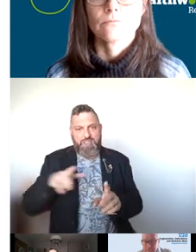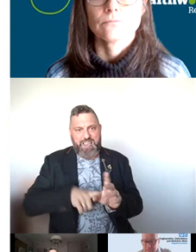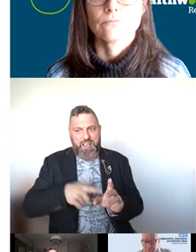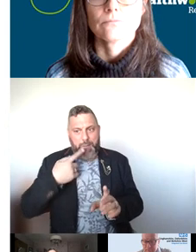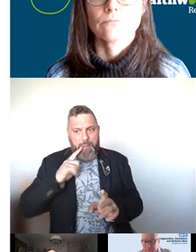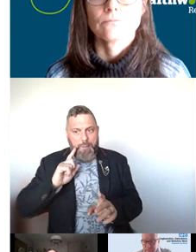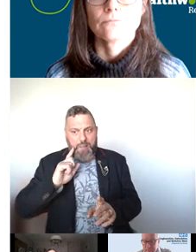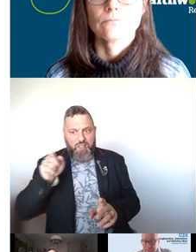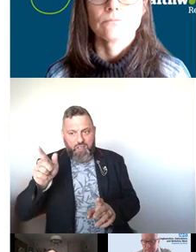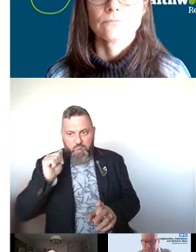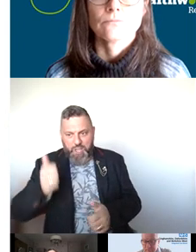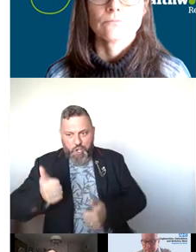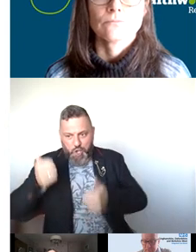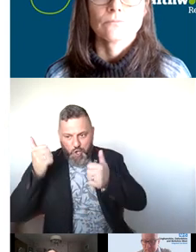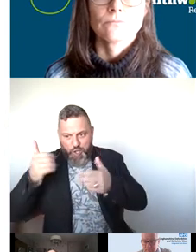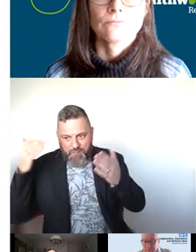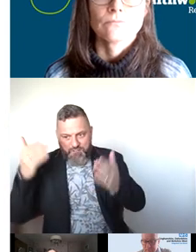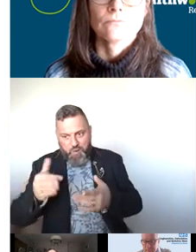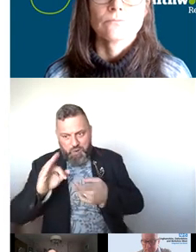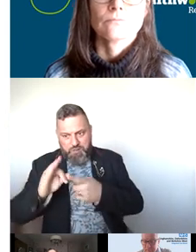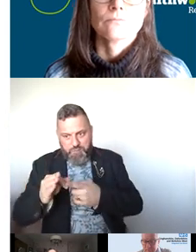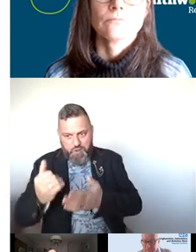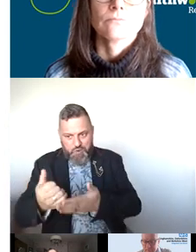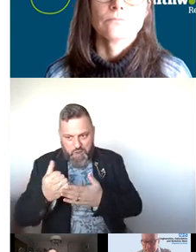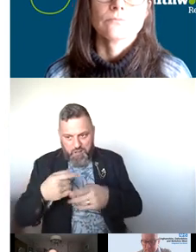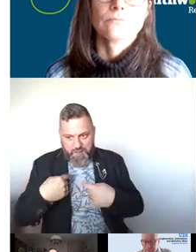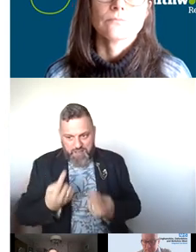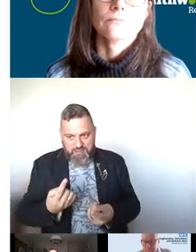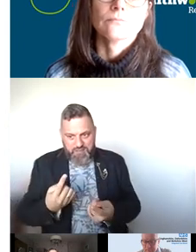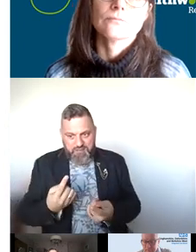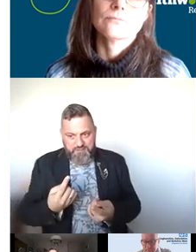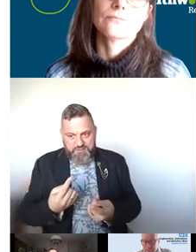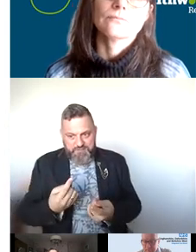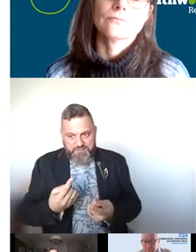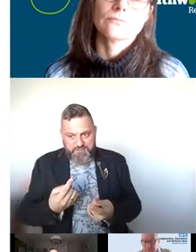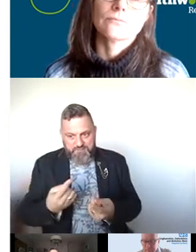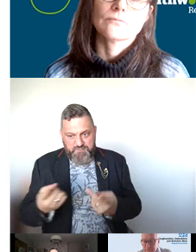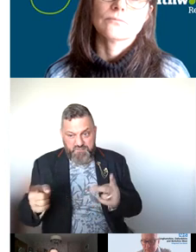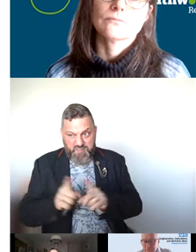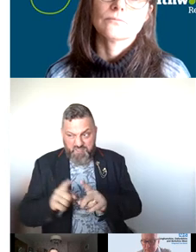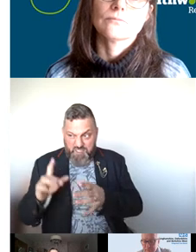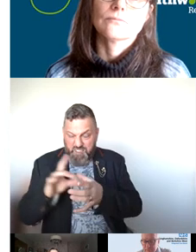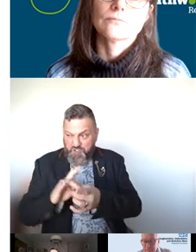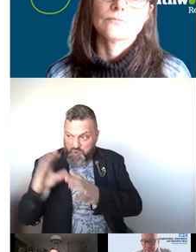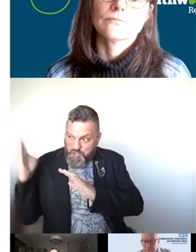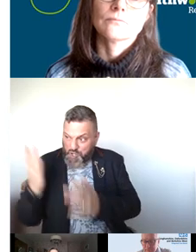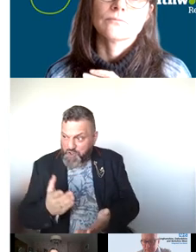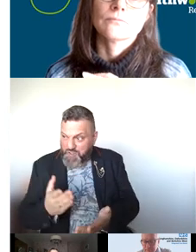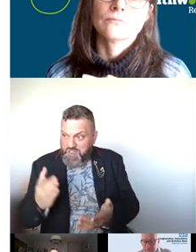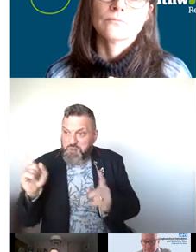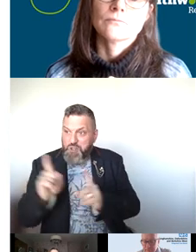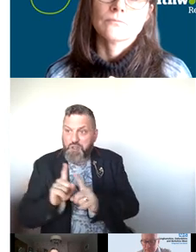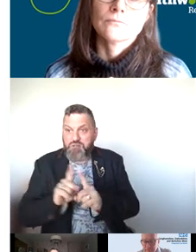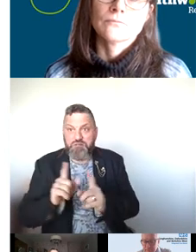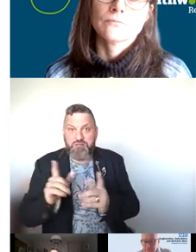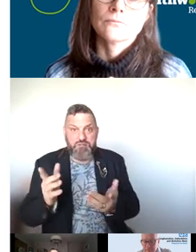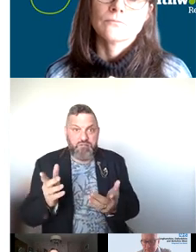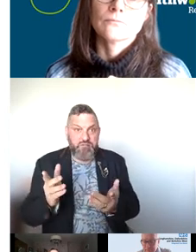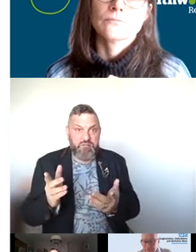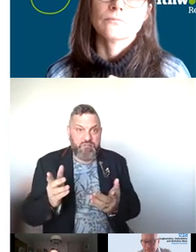really good focus point to help us do these. But not only in terms of services, but how we can get messages out there to support